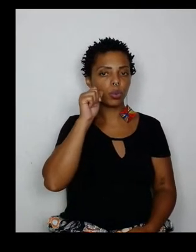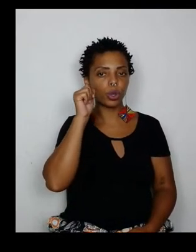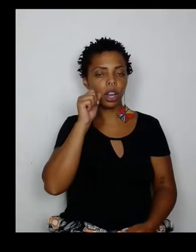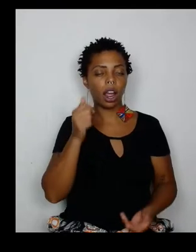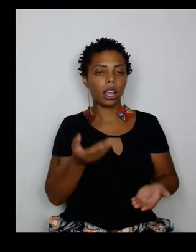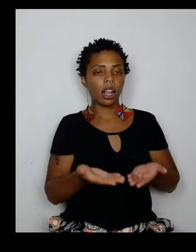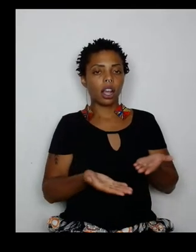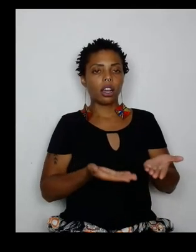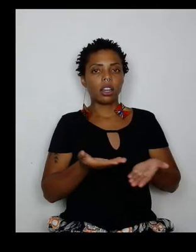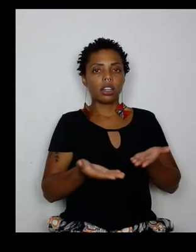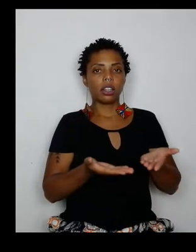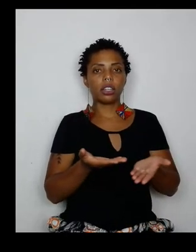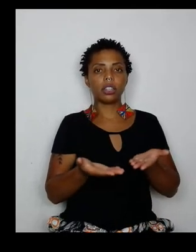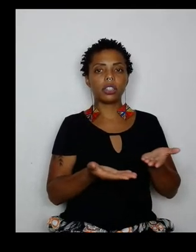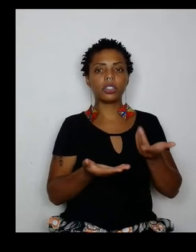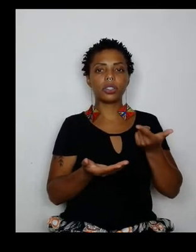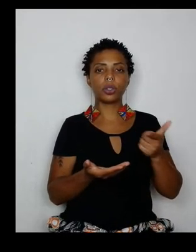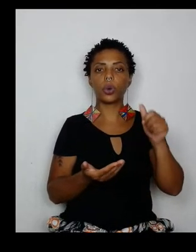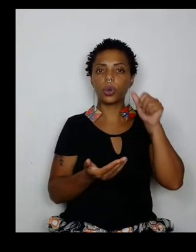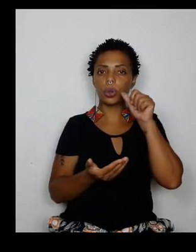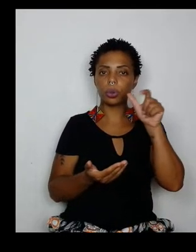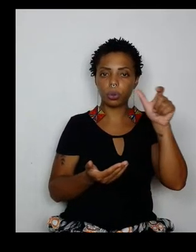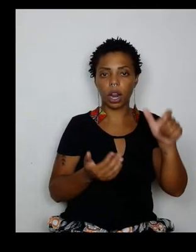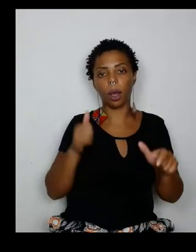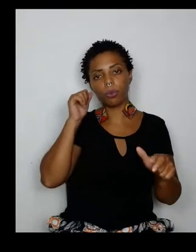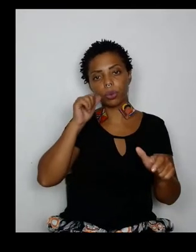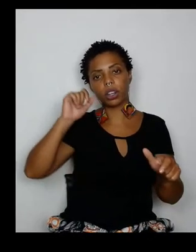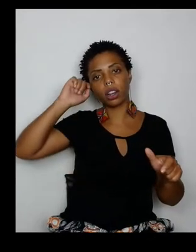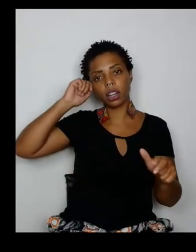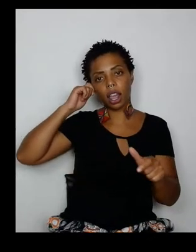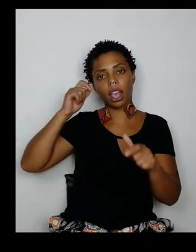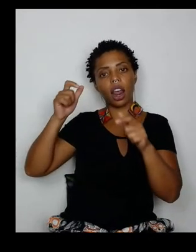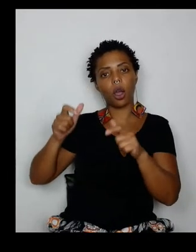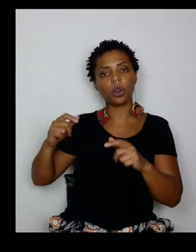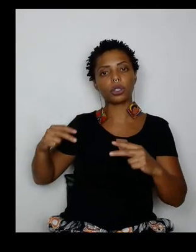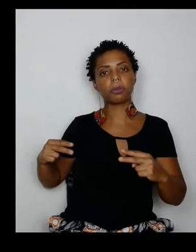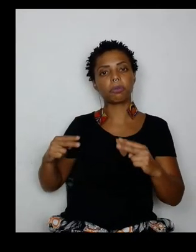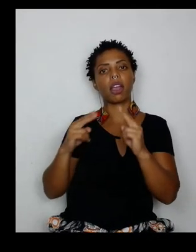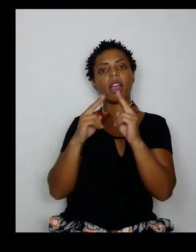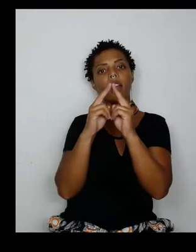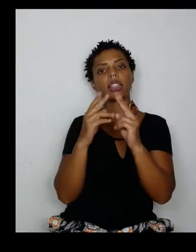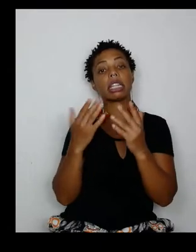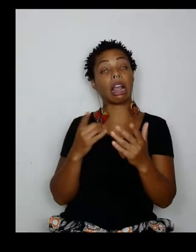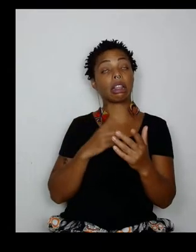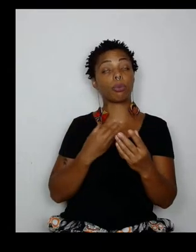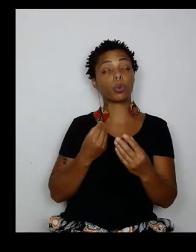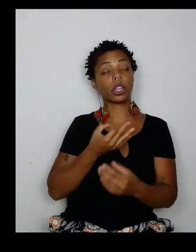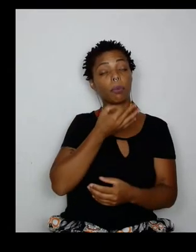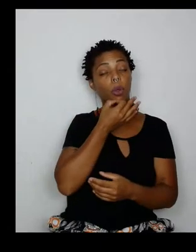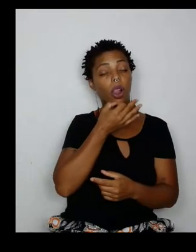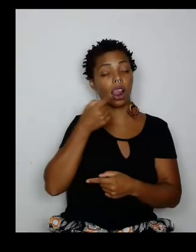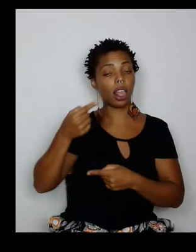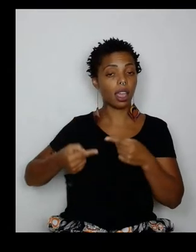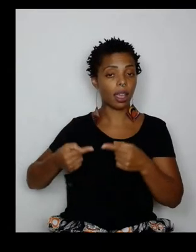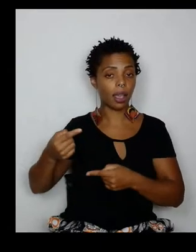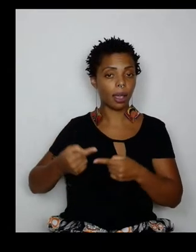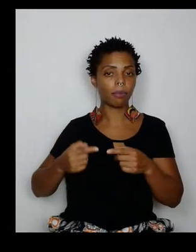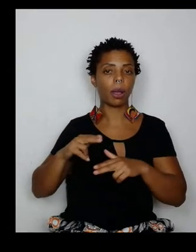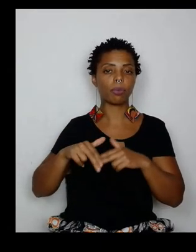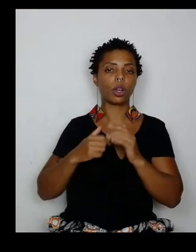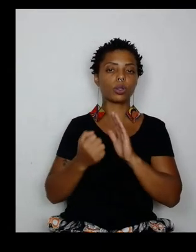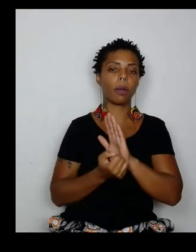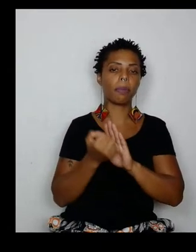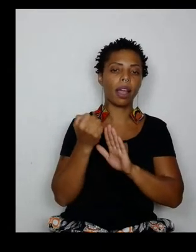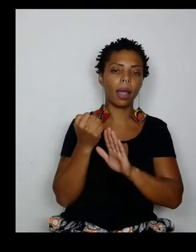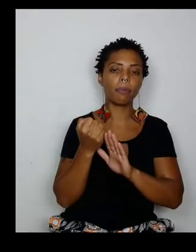much controversy about this painting and about the kinds of erasures and the kinds of silence around the figure of lore the